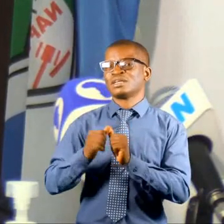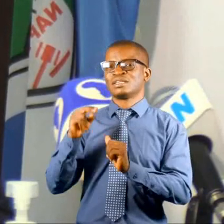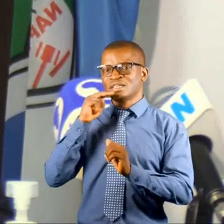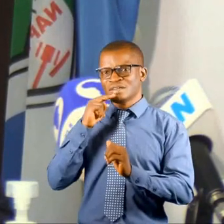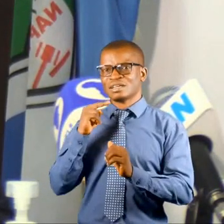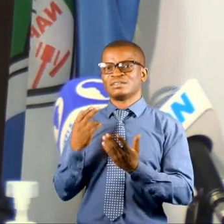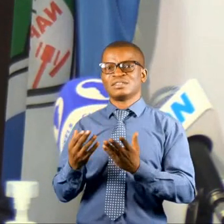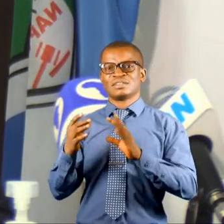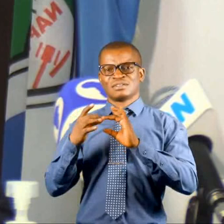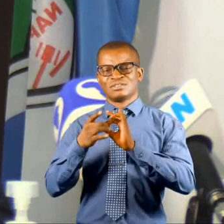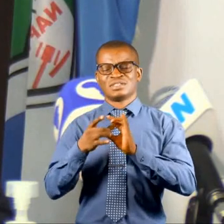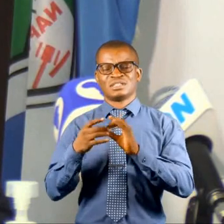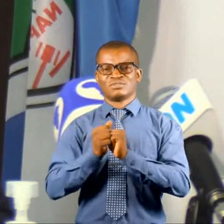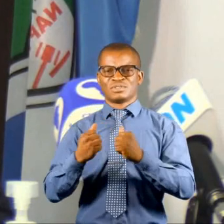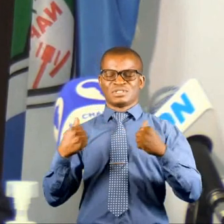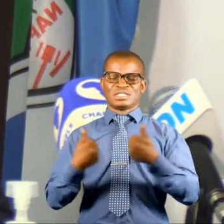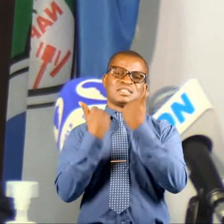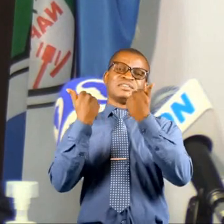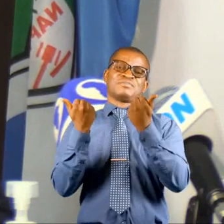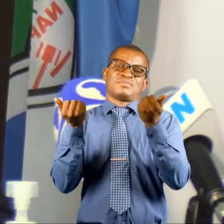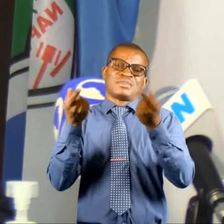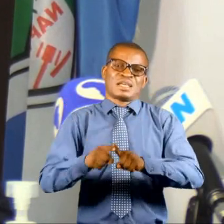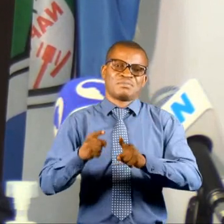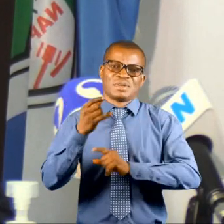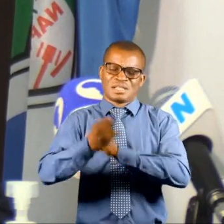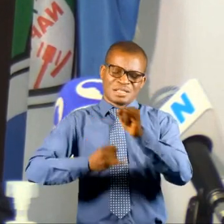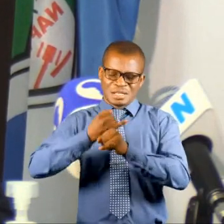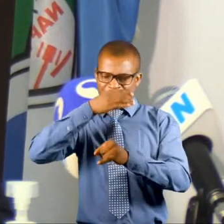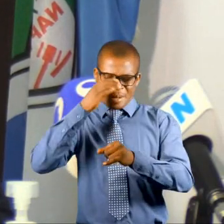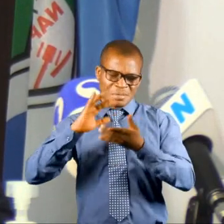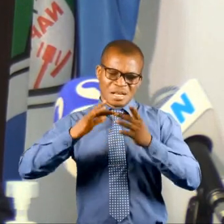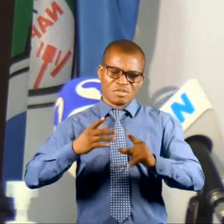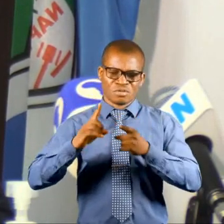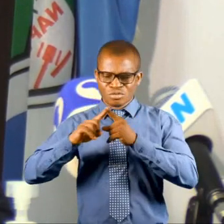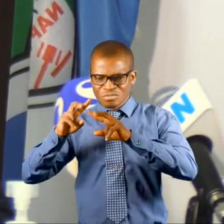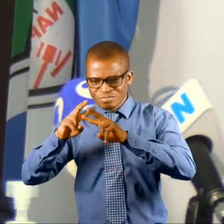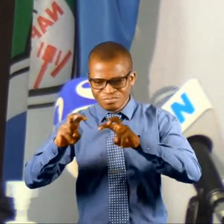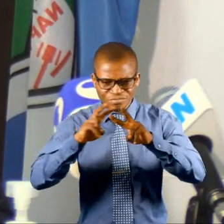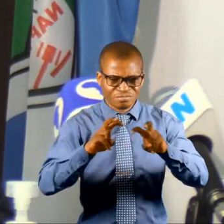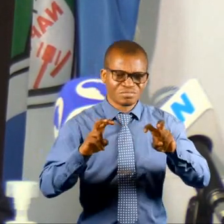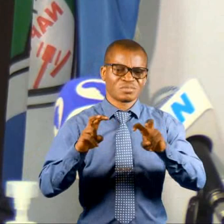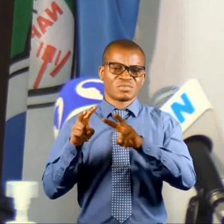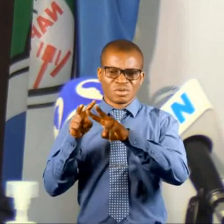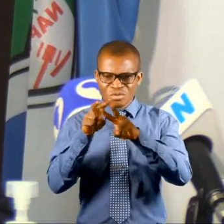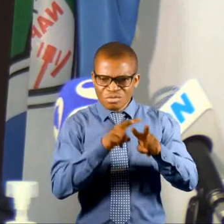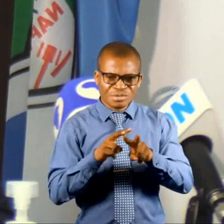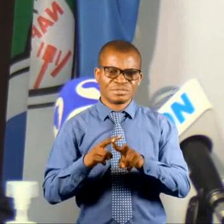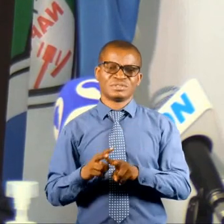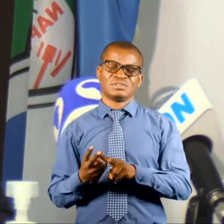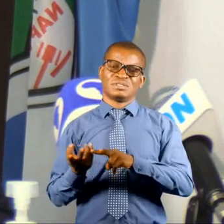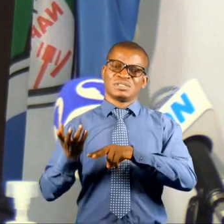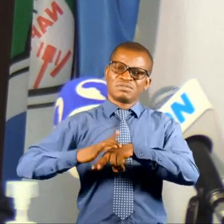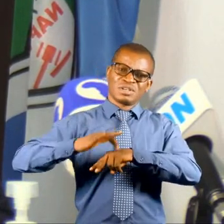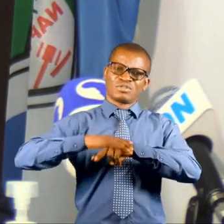these initiatives, we can jointly tackle the challenge of transnational criminal networks that look to prey